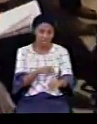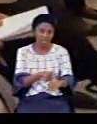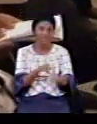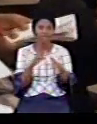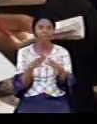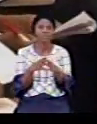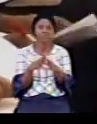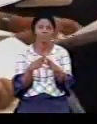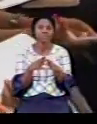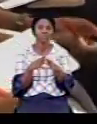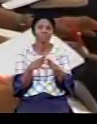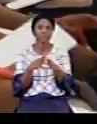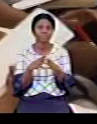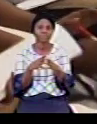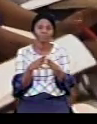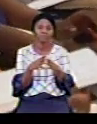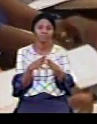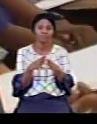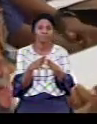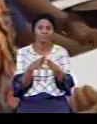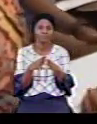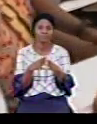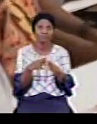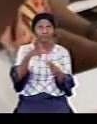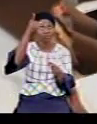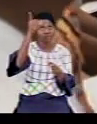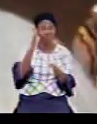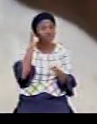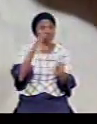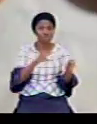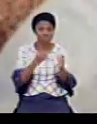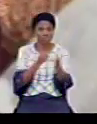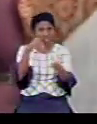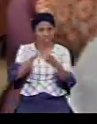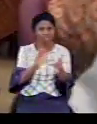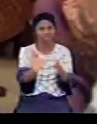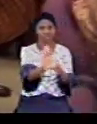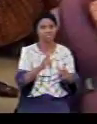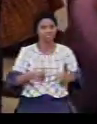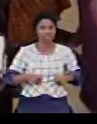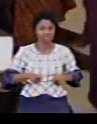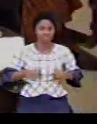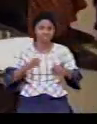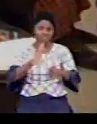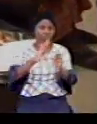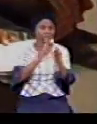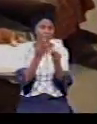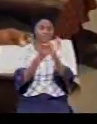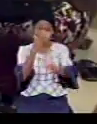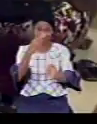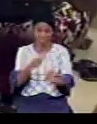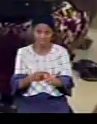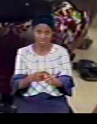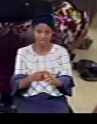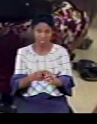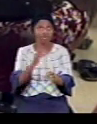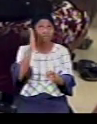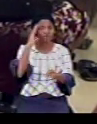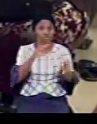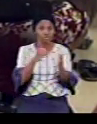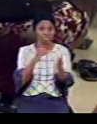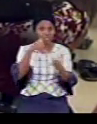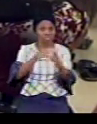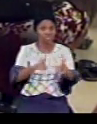selfsame hour. God will do it in your family. He will do it in your life.